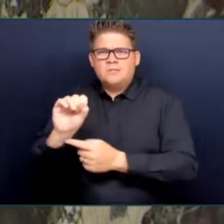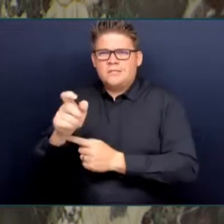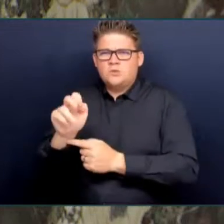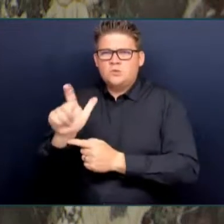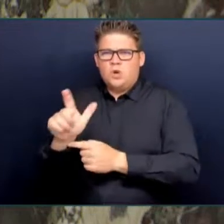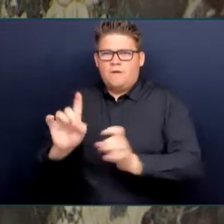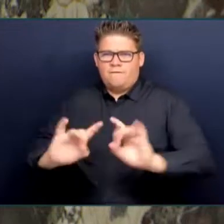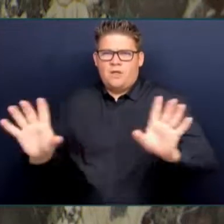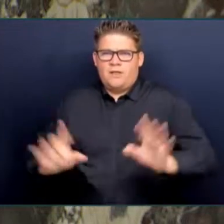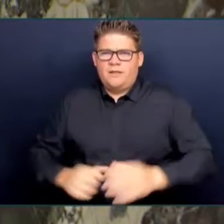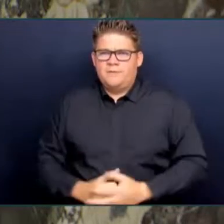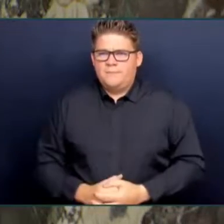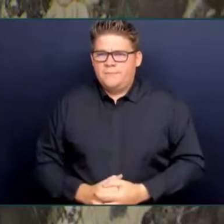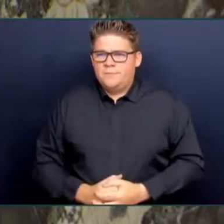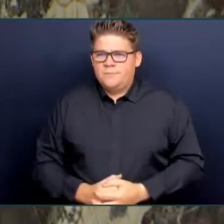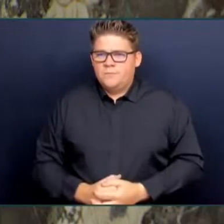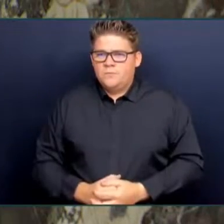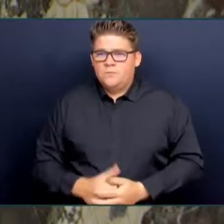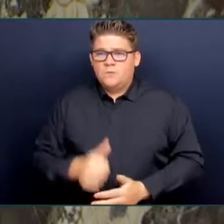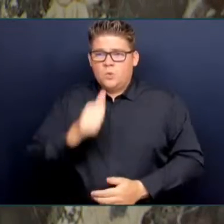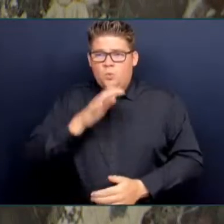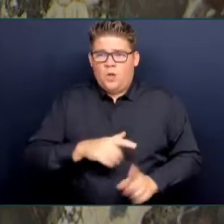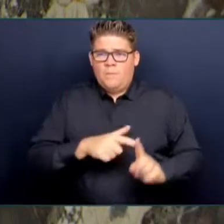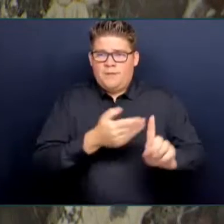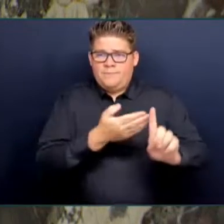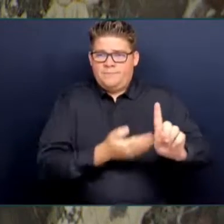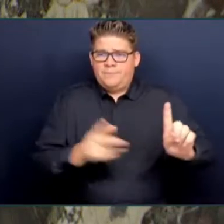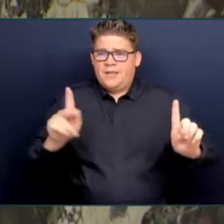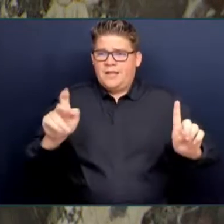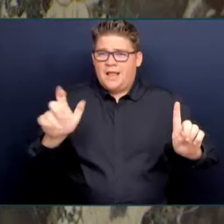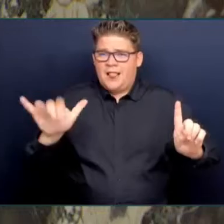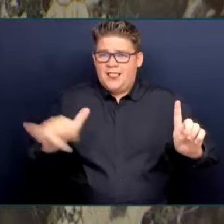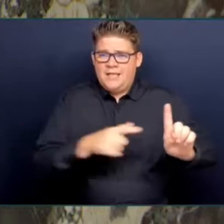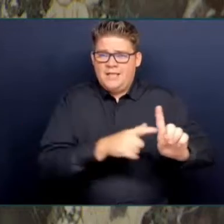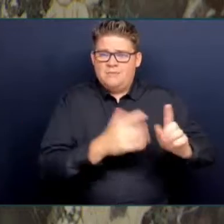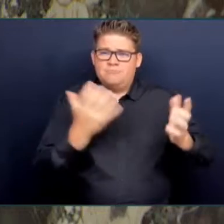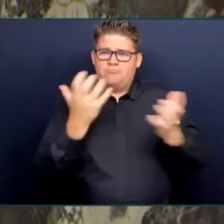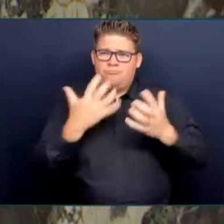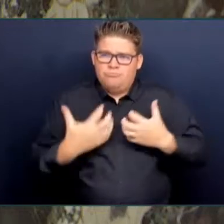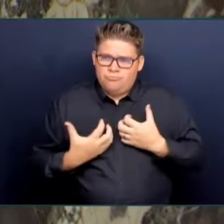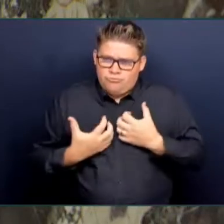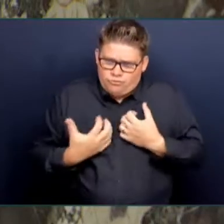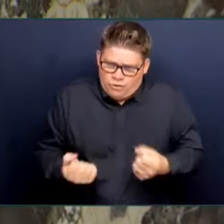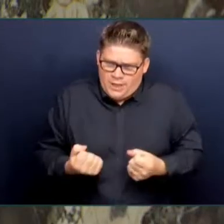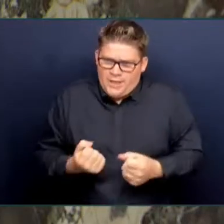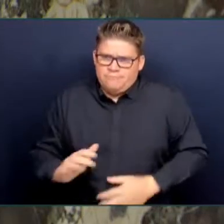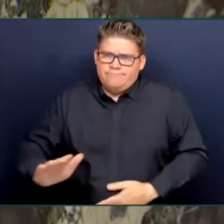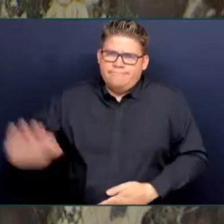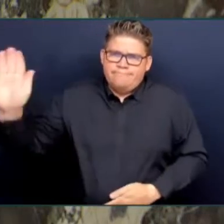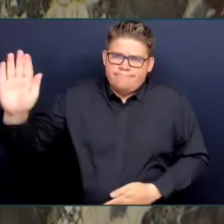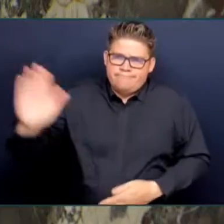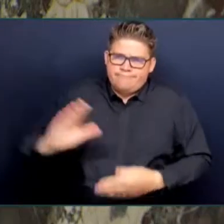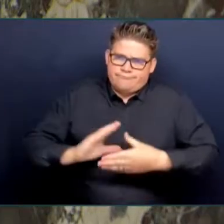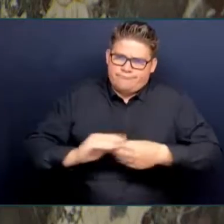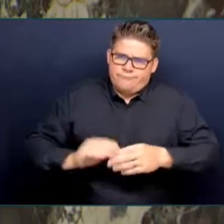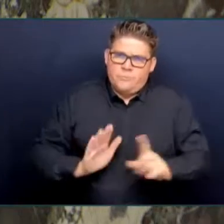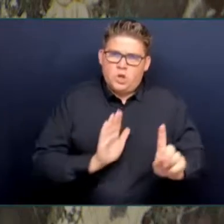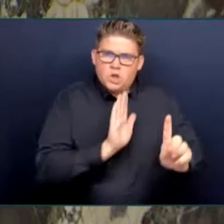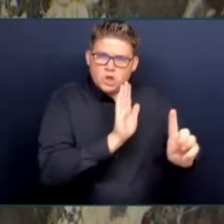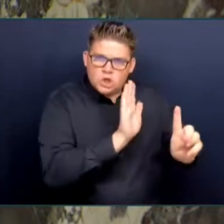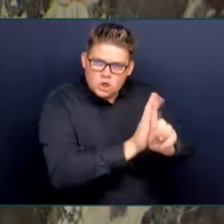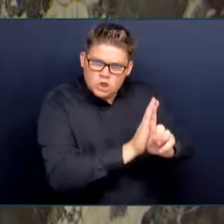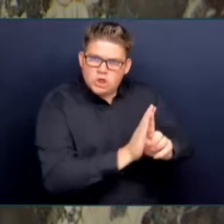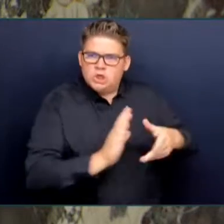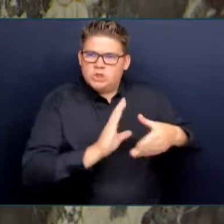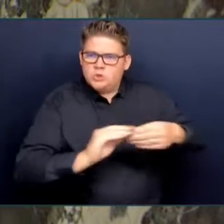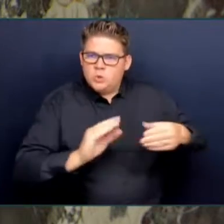the right to share her own story without fear of prosecution. Her courage and her fight brought Kelly and survivor Sammy Geiger to Ottawa,